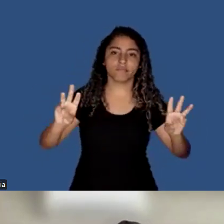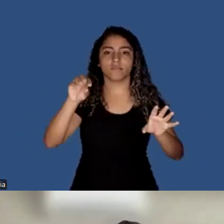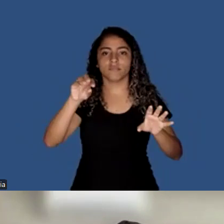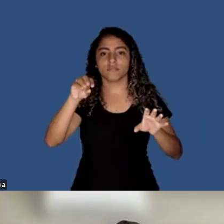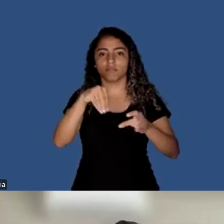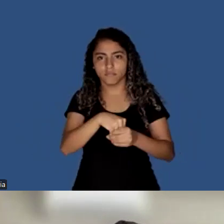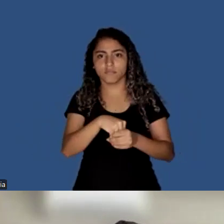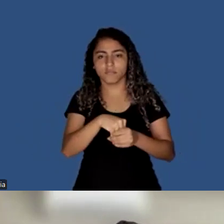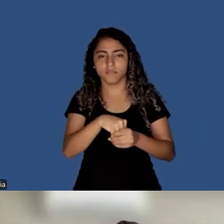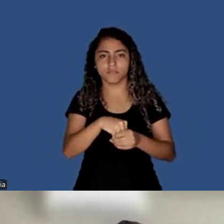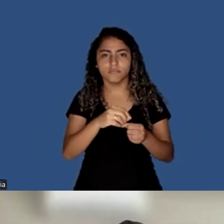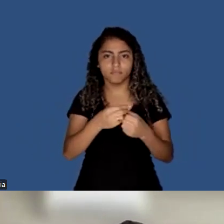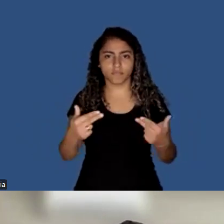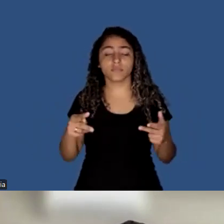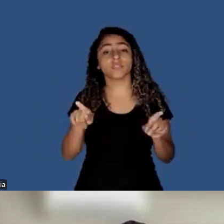our extension,